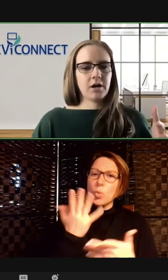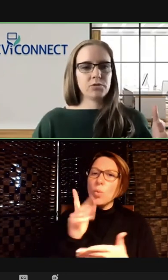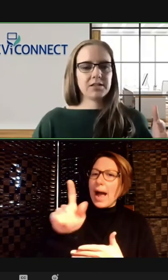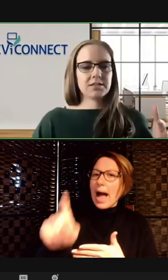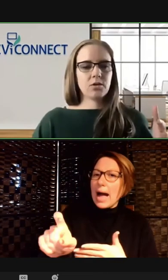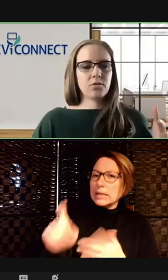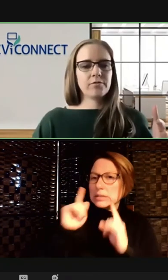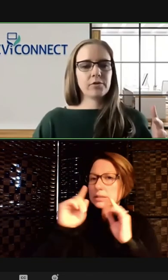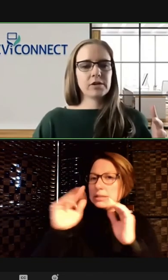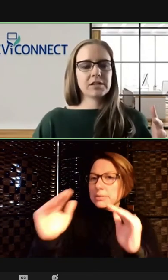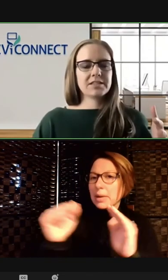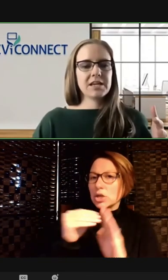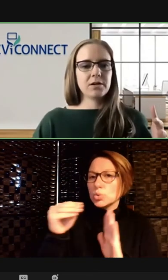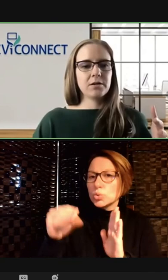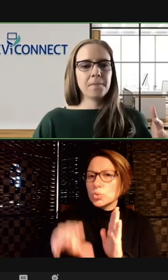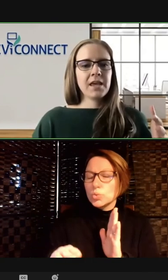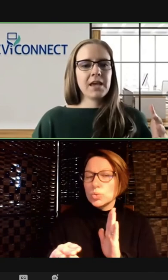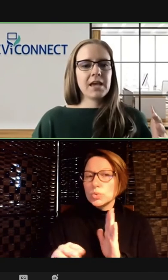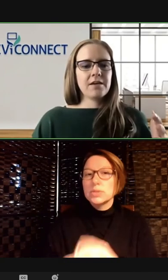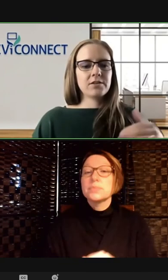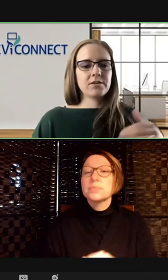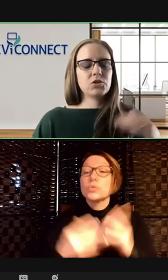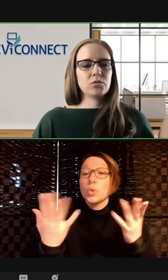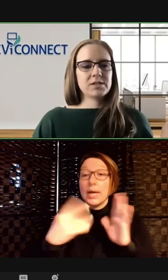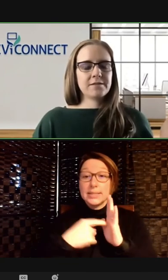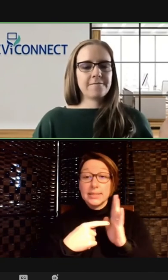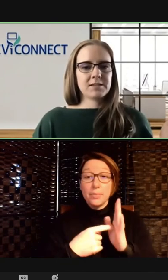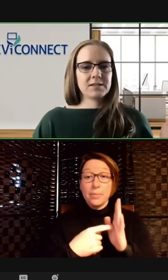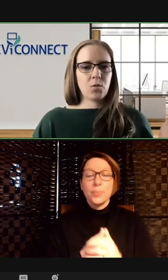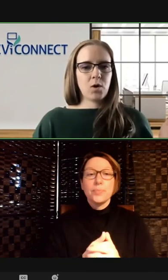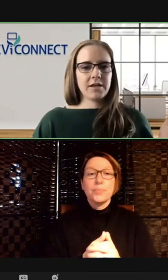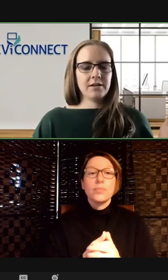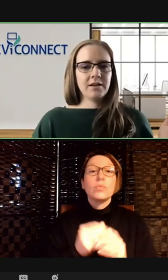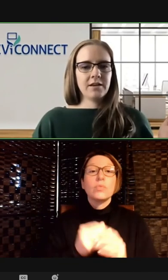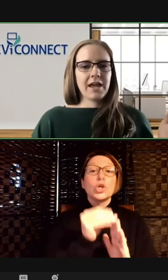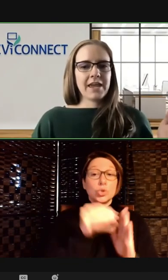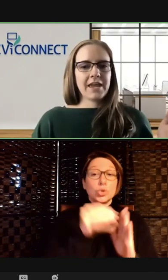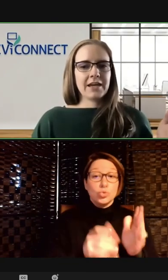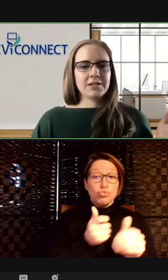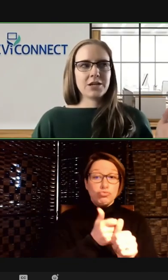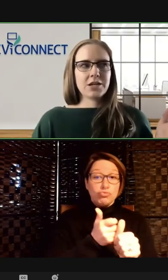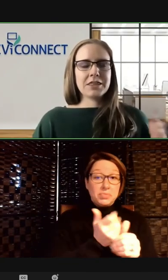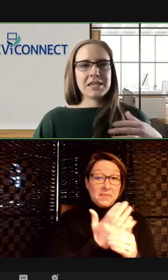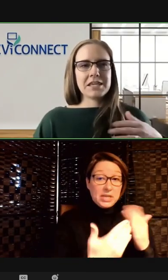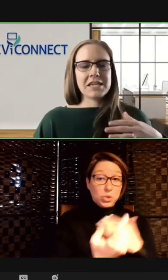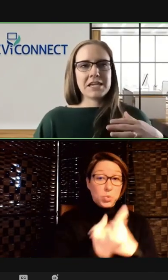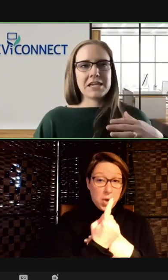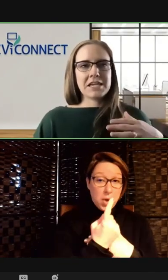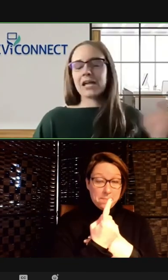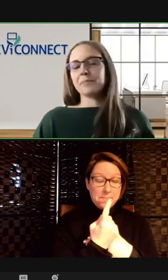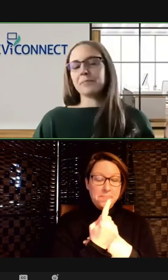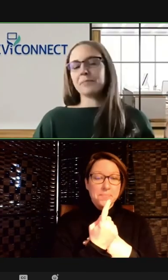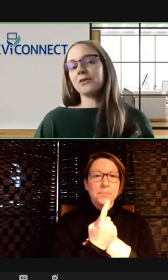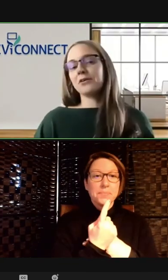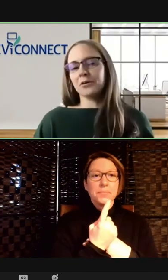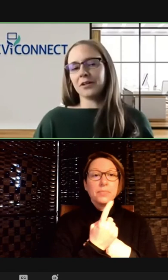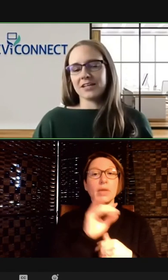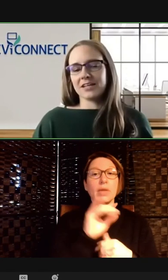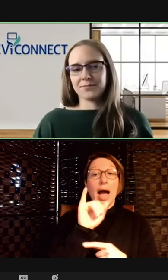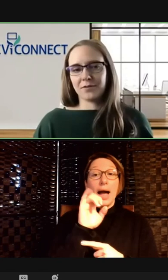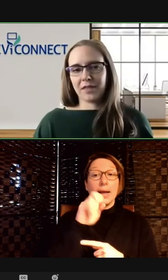our students. So for example, if a student was in phase 1 and the